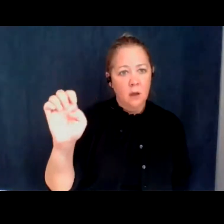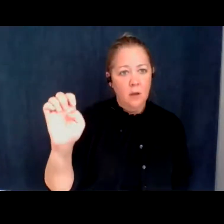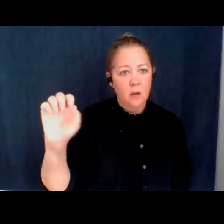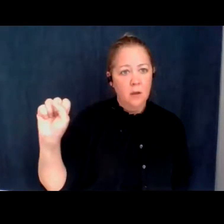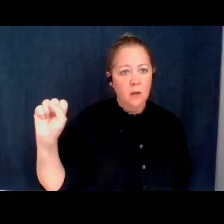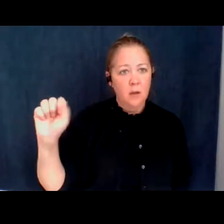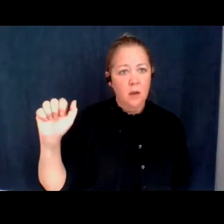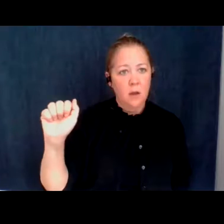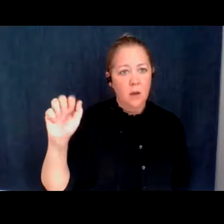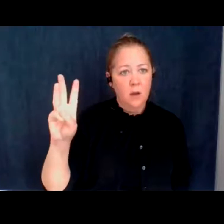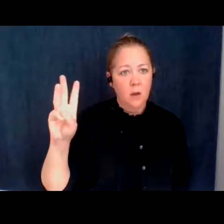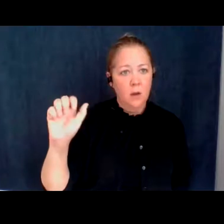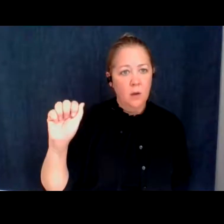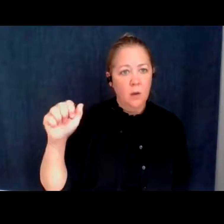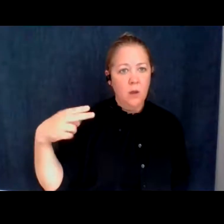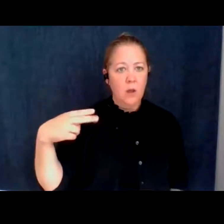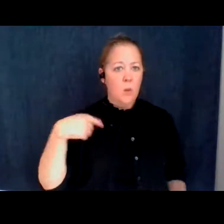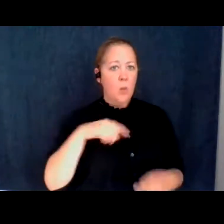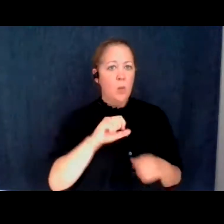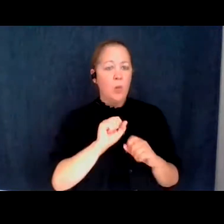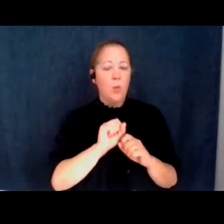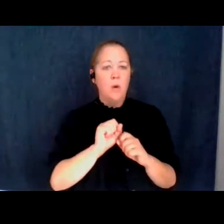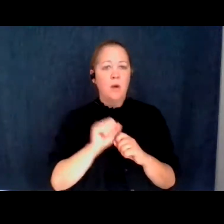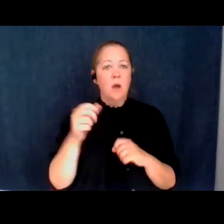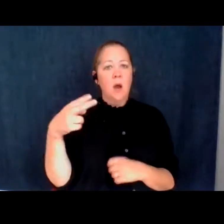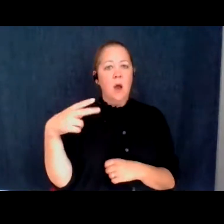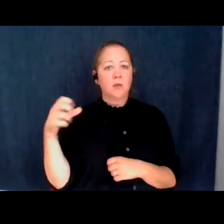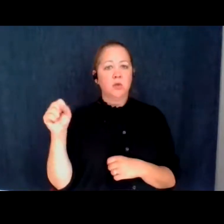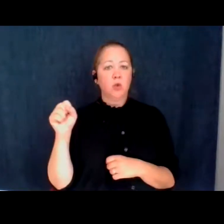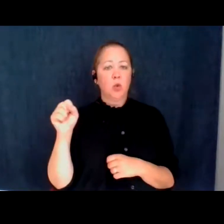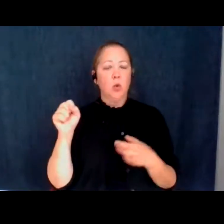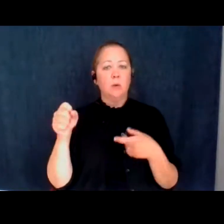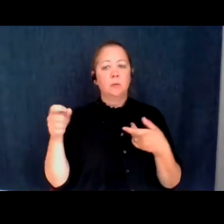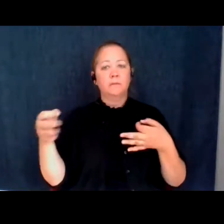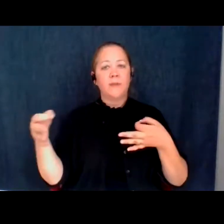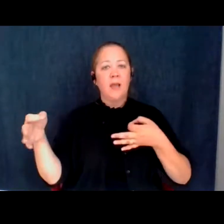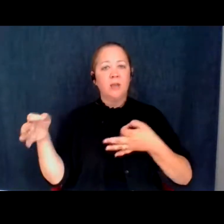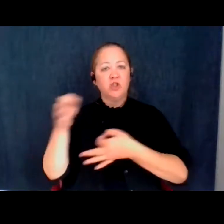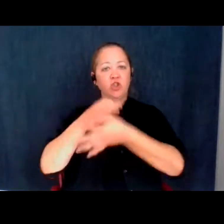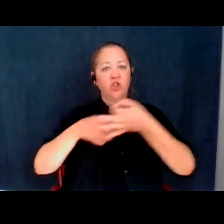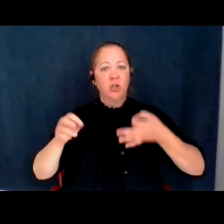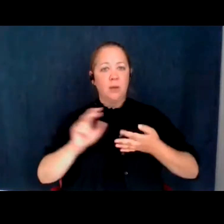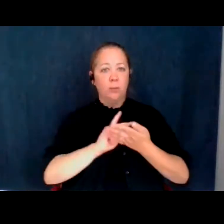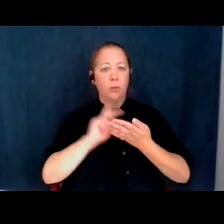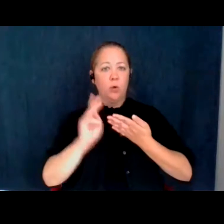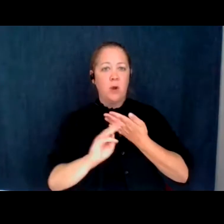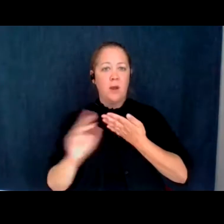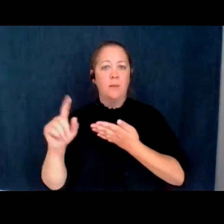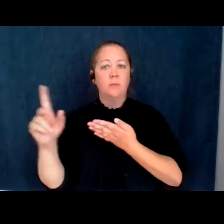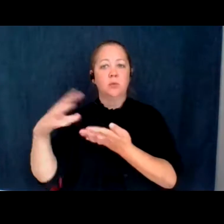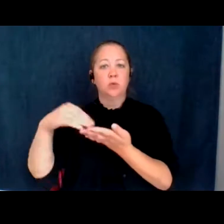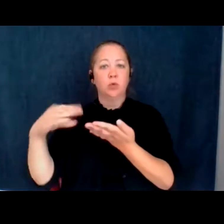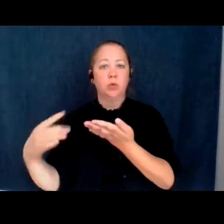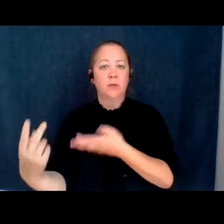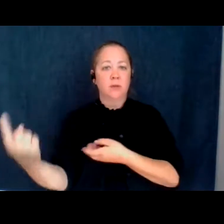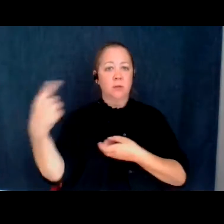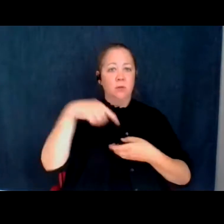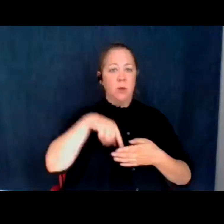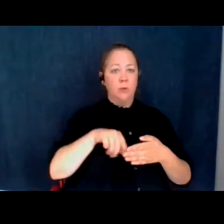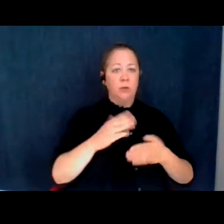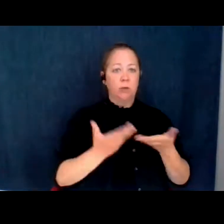school exchange programs for students from other countries to come to the US for 1 year. They live with host families and study in high